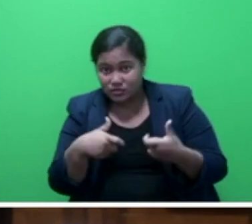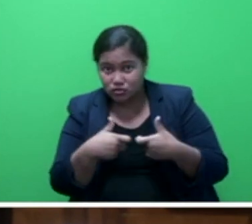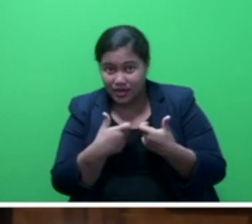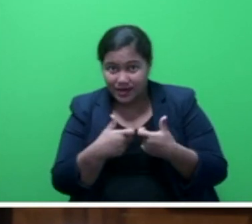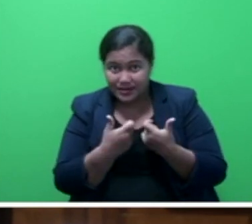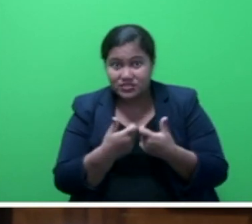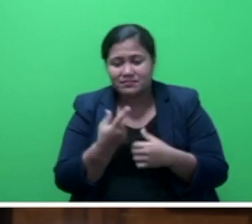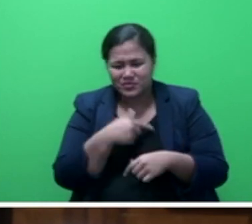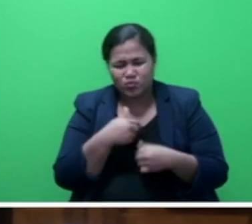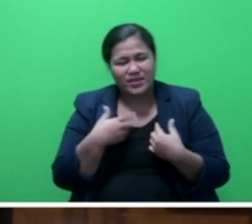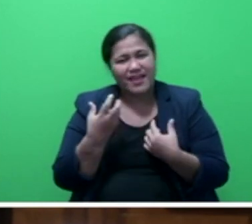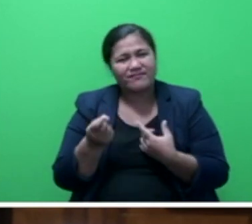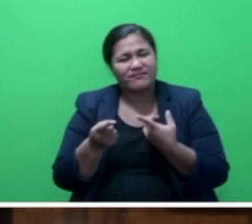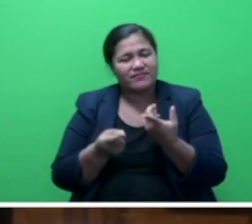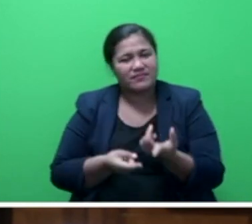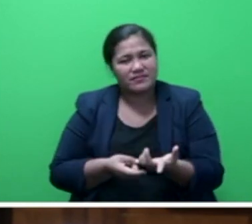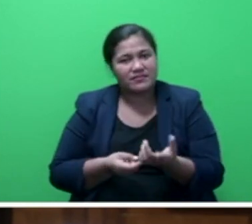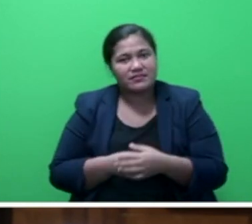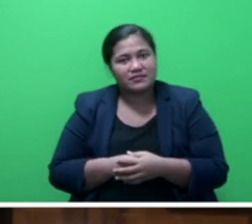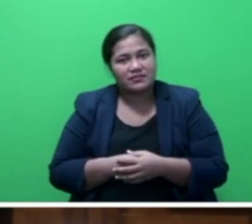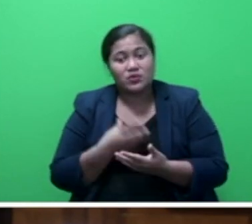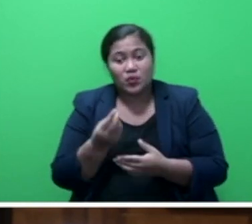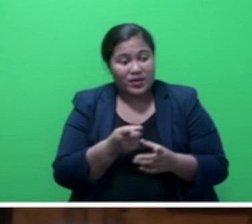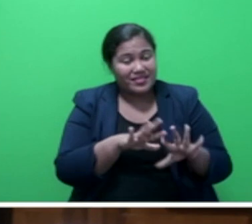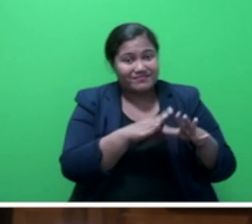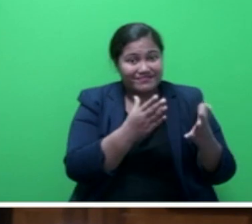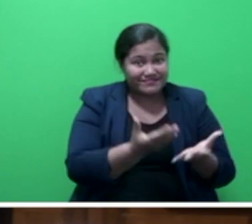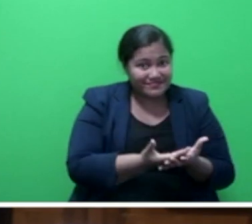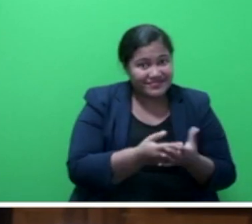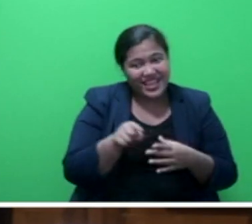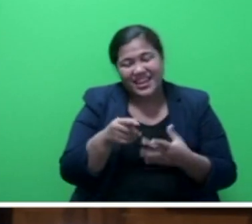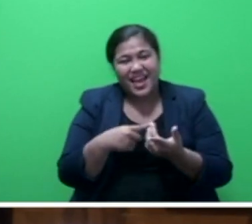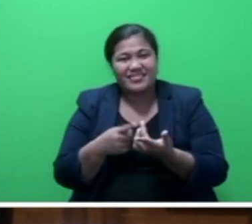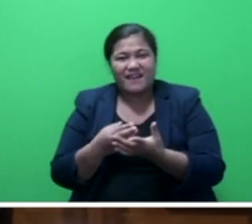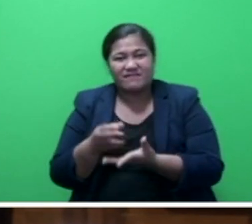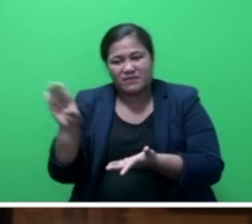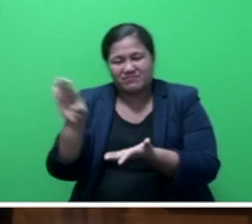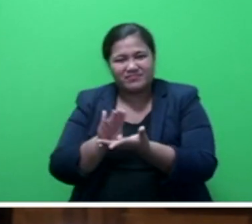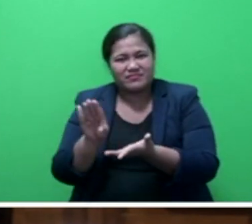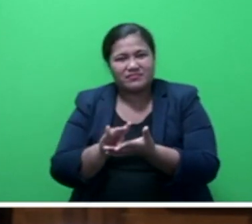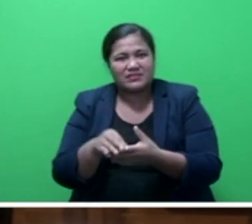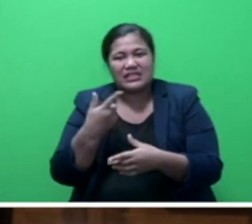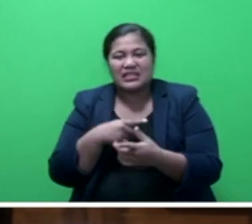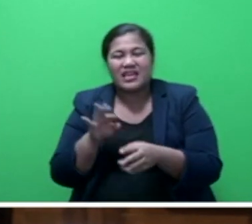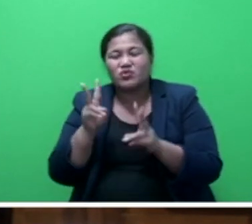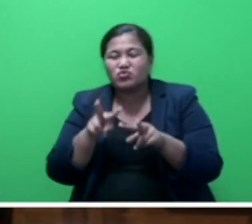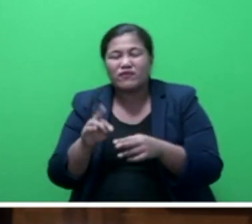been having, in particular with ADB and some of the other funding agencies, where they go for the cheapest